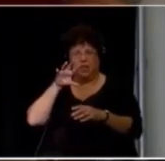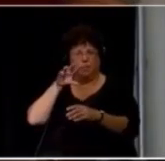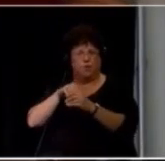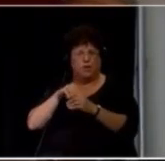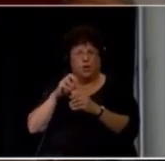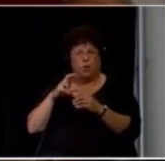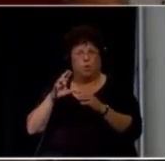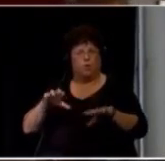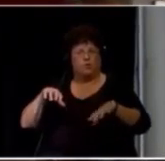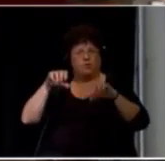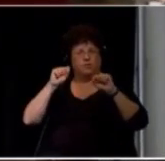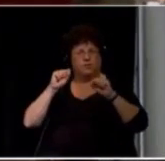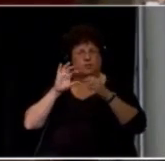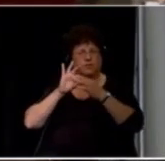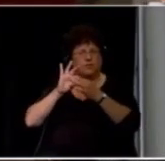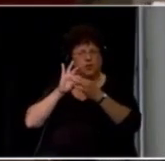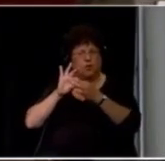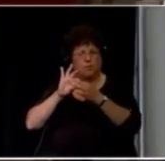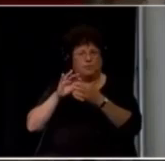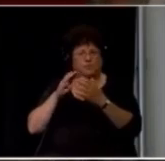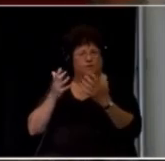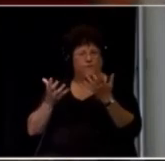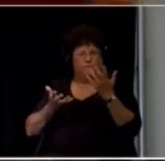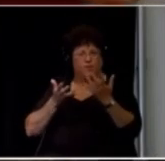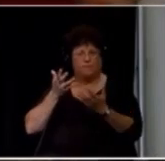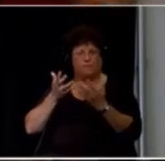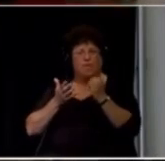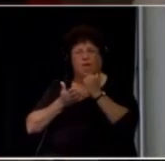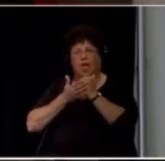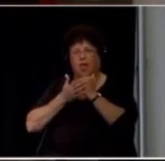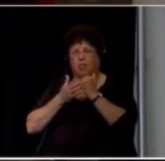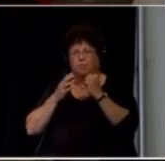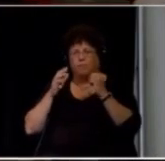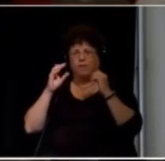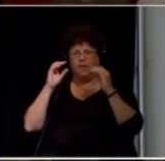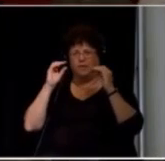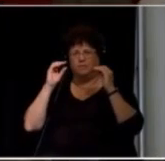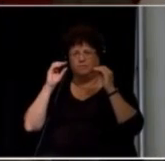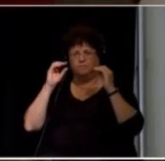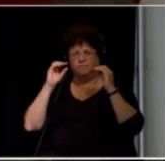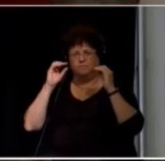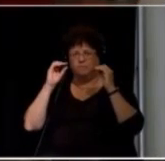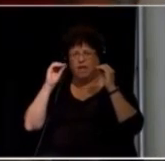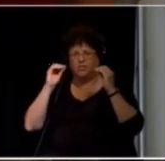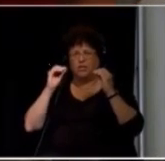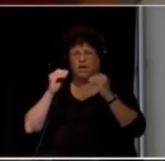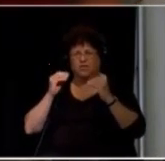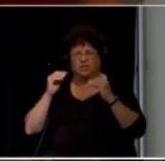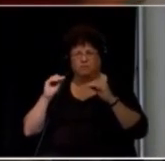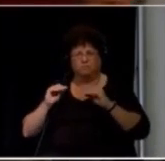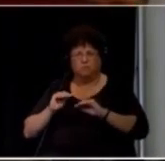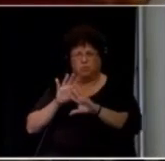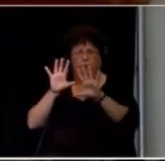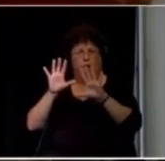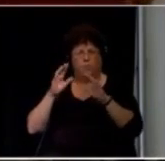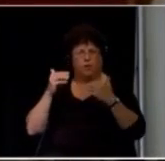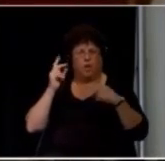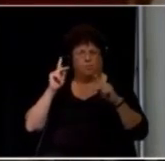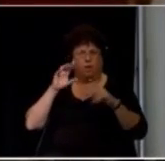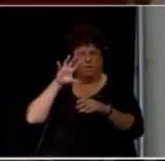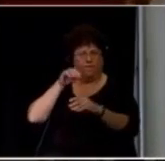or conducting in terms of helping education and inspiring young people to get involved with